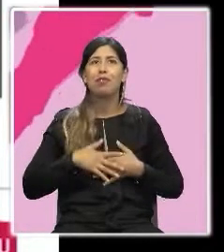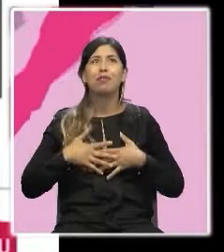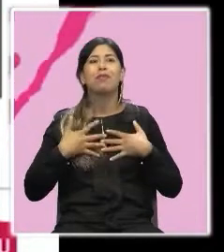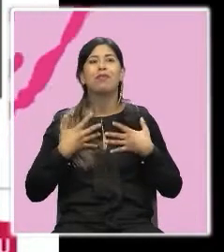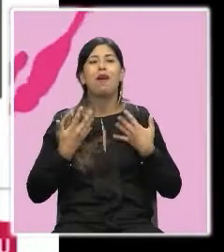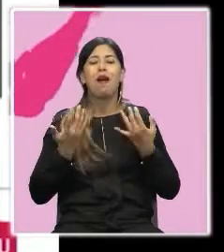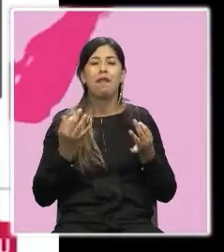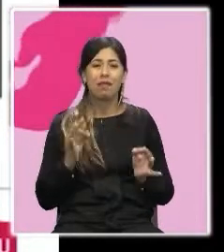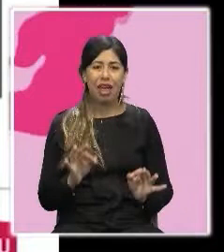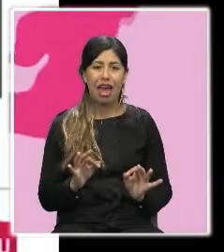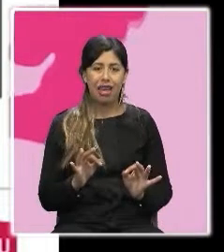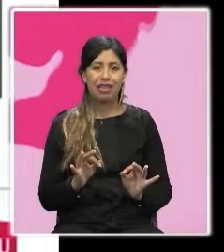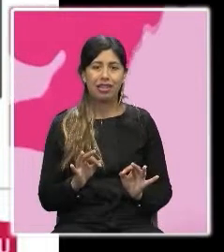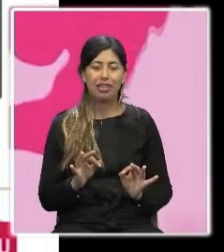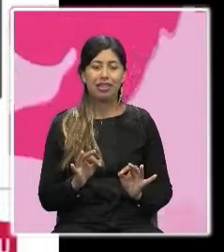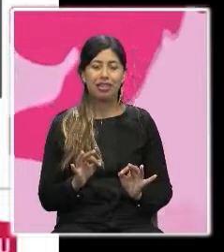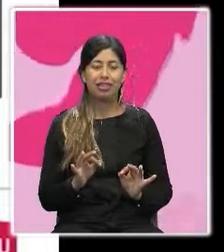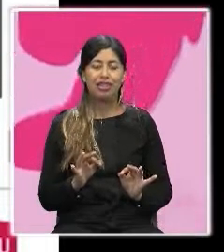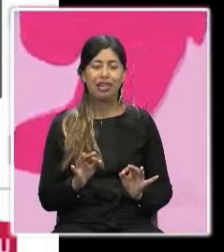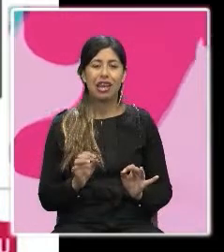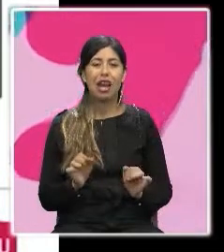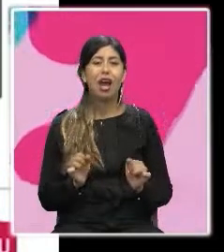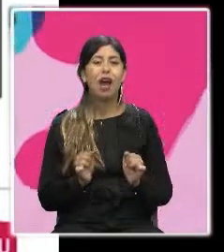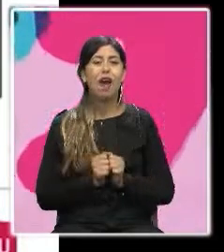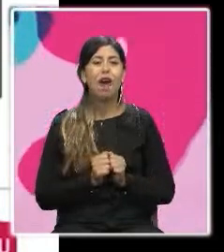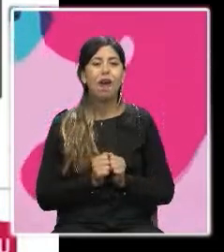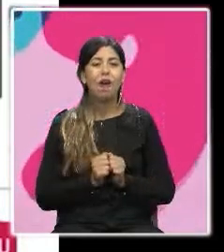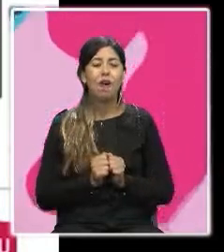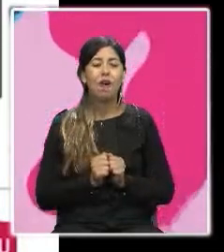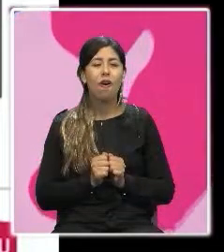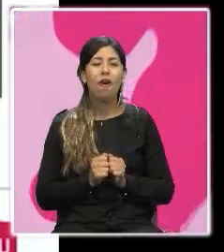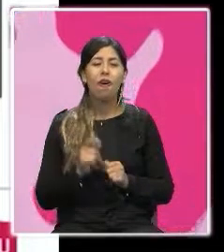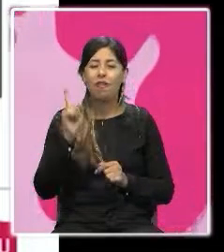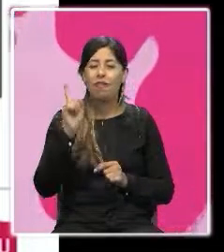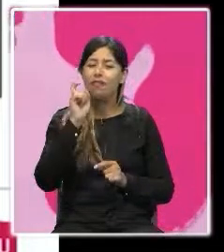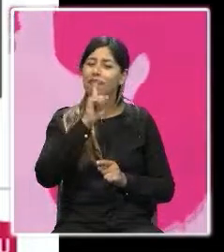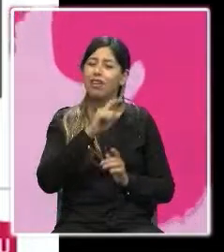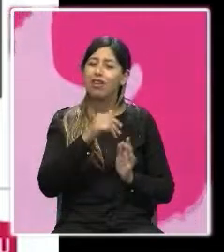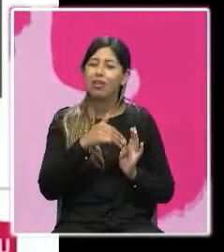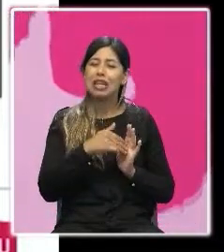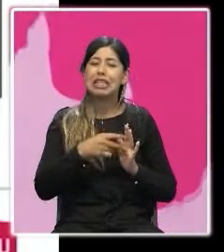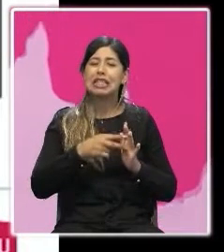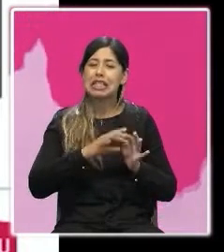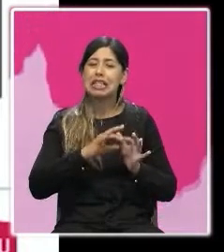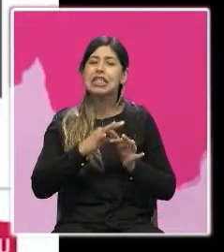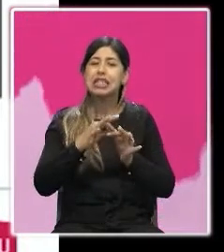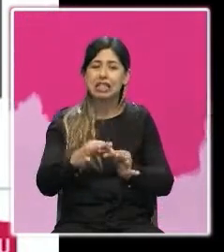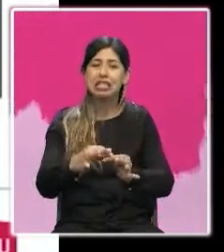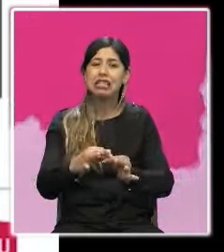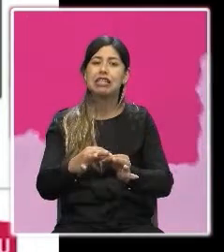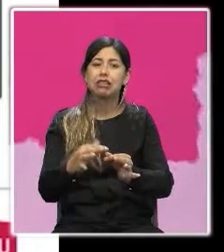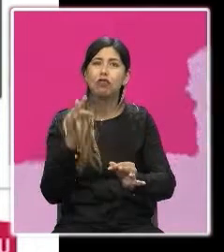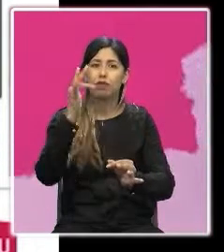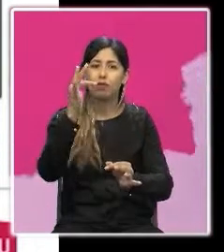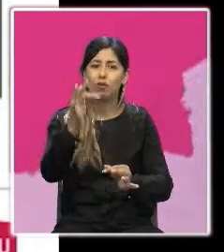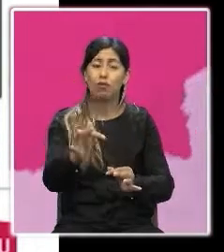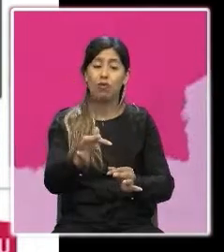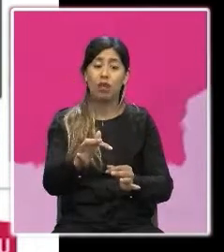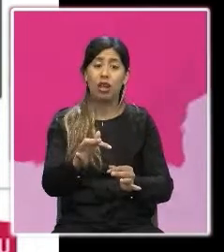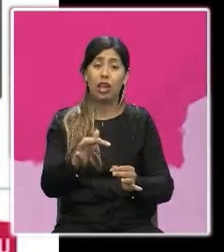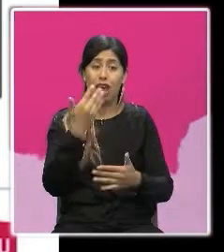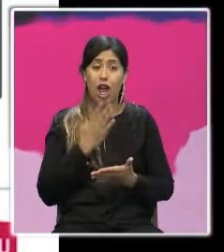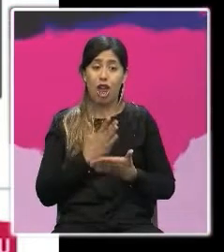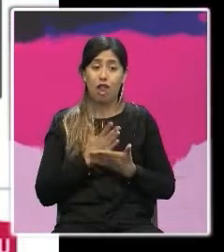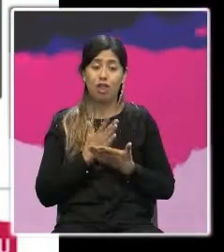costs, and attempts to actually change an addictive behavior, either by a treatment or self-initiation, are typically marked by